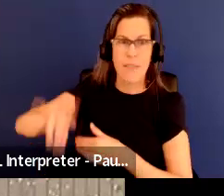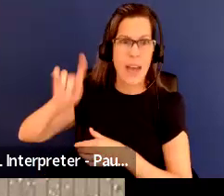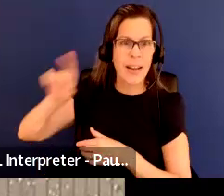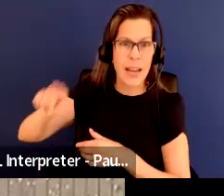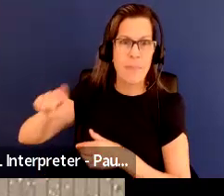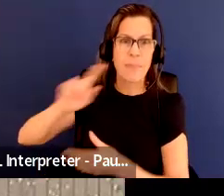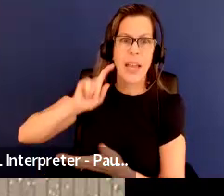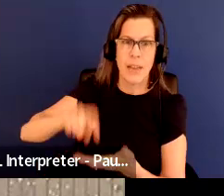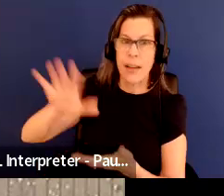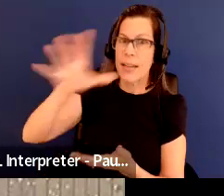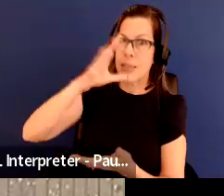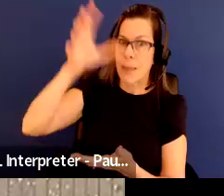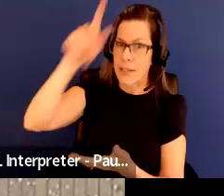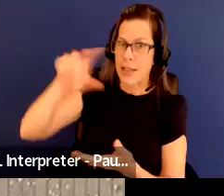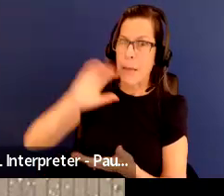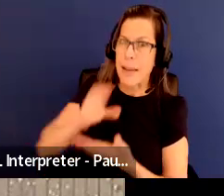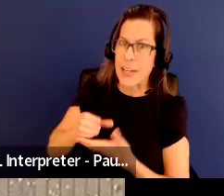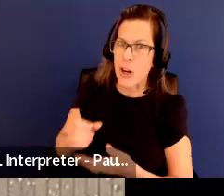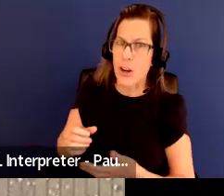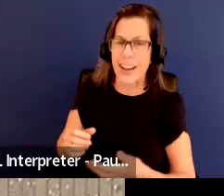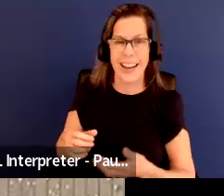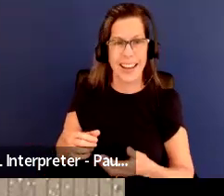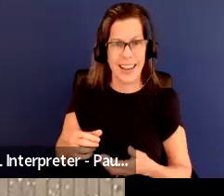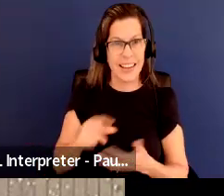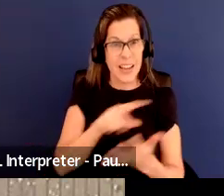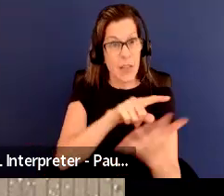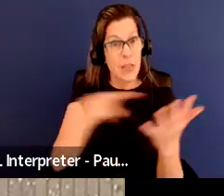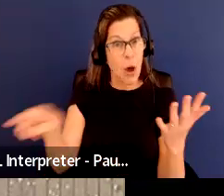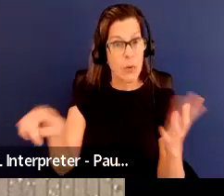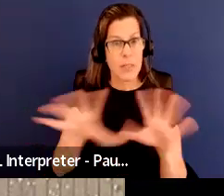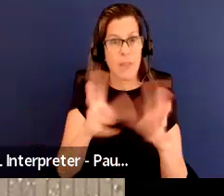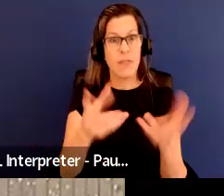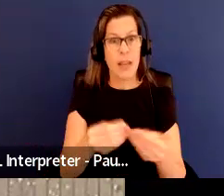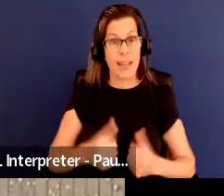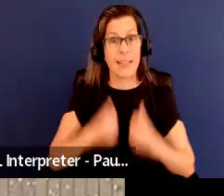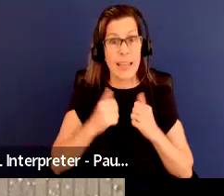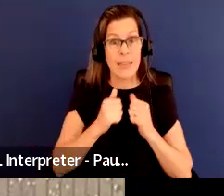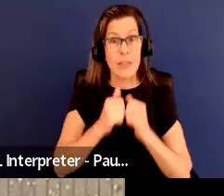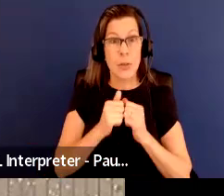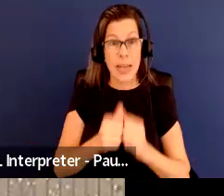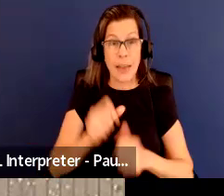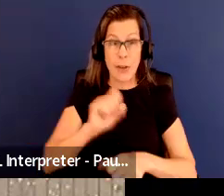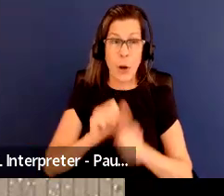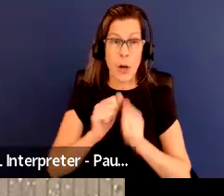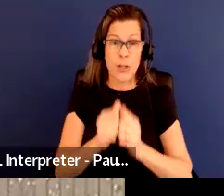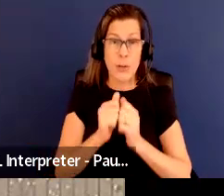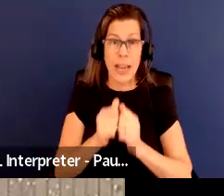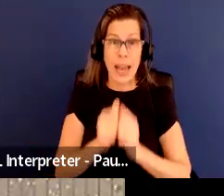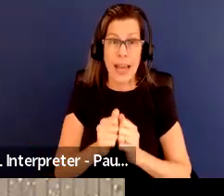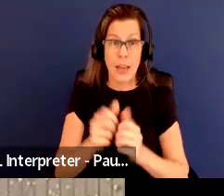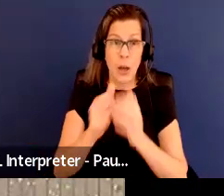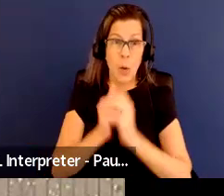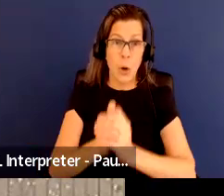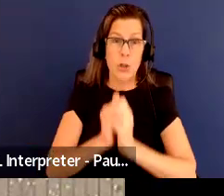I located his parents in this picture. These families lived together, worked together,